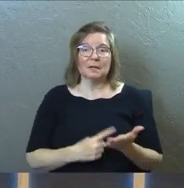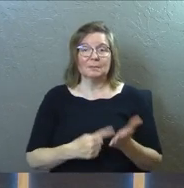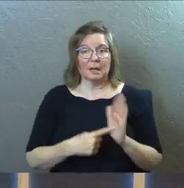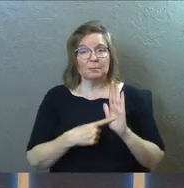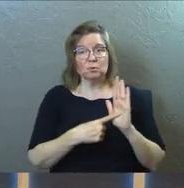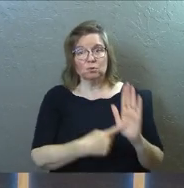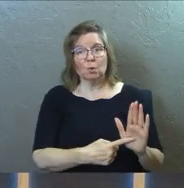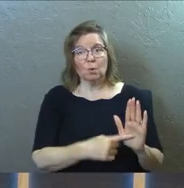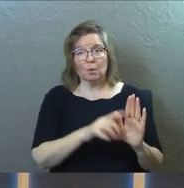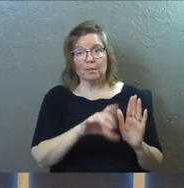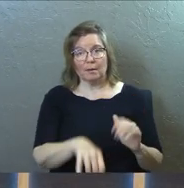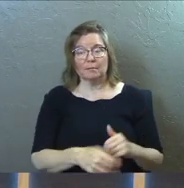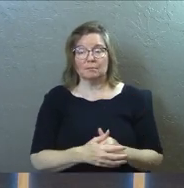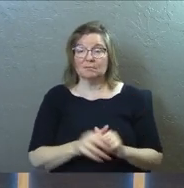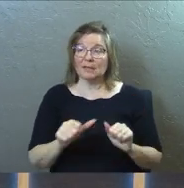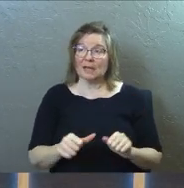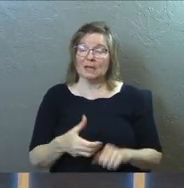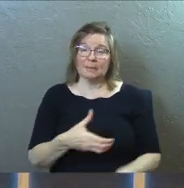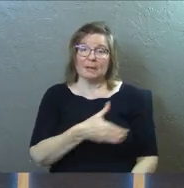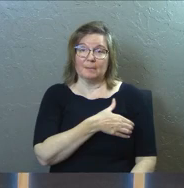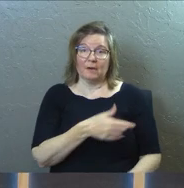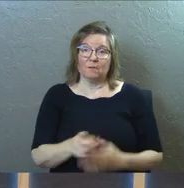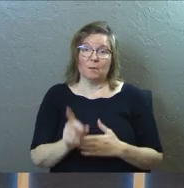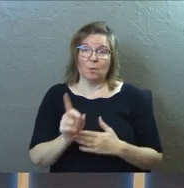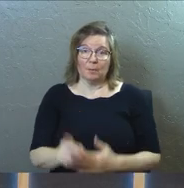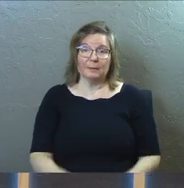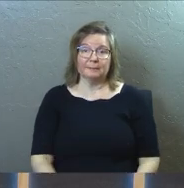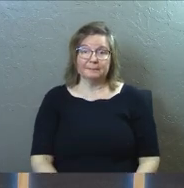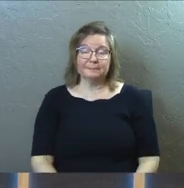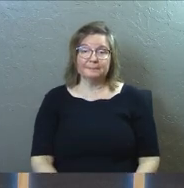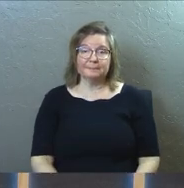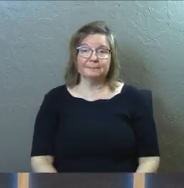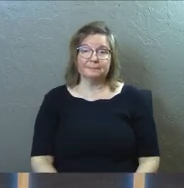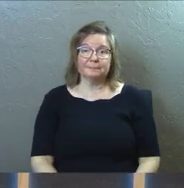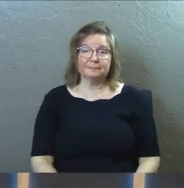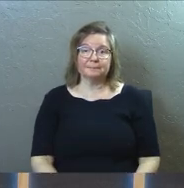Sometimes show them that. That could be a powerful moment.